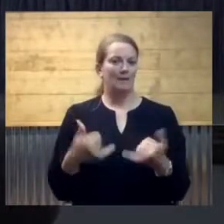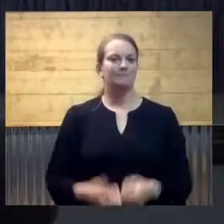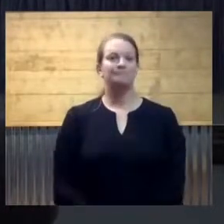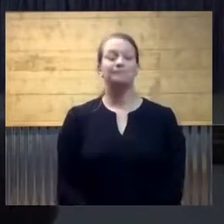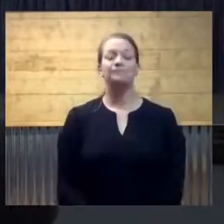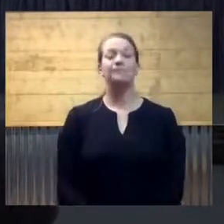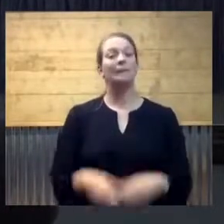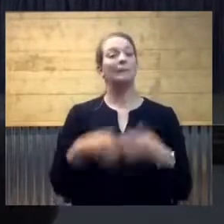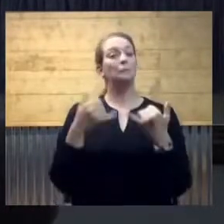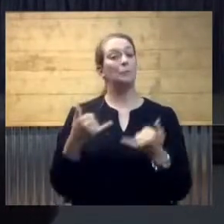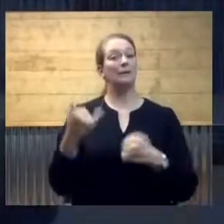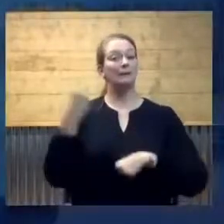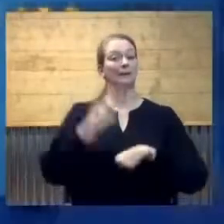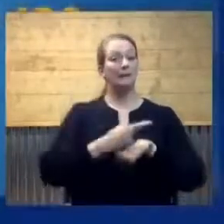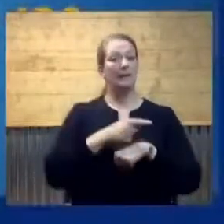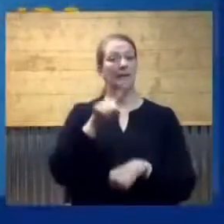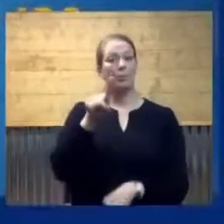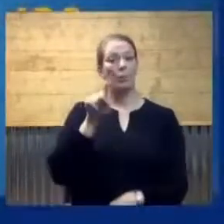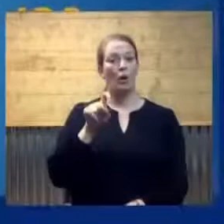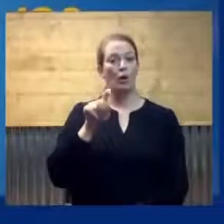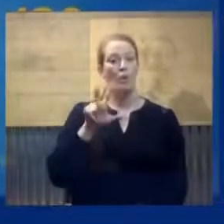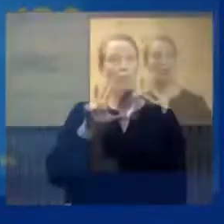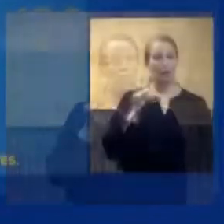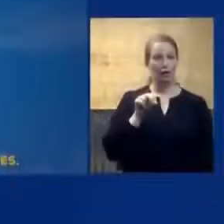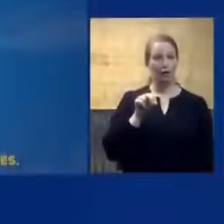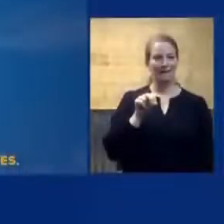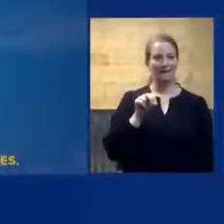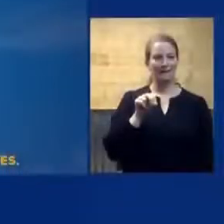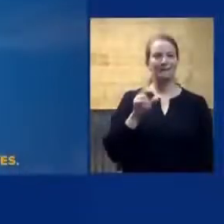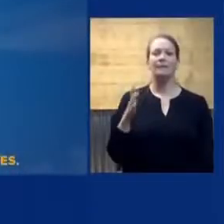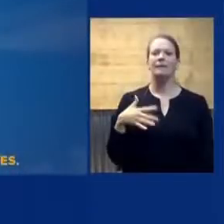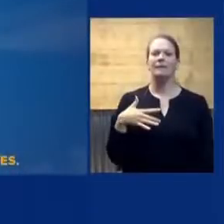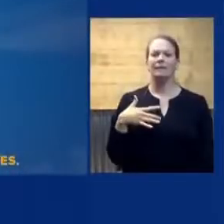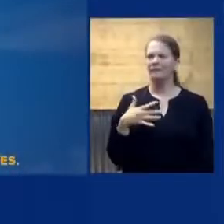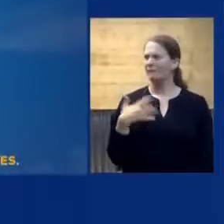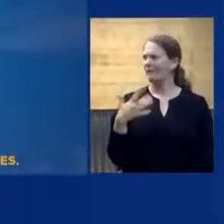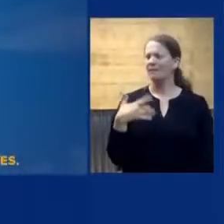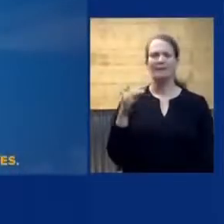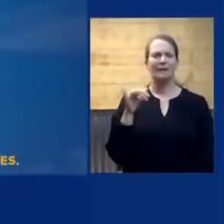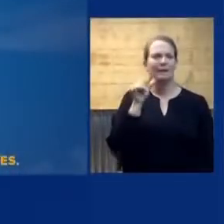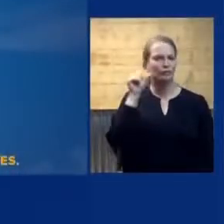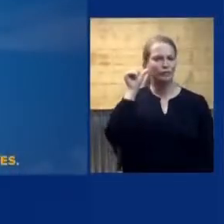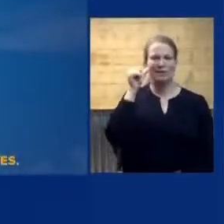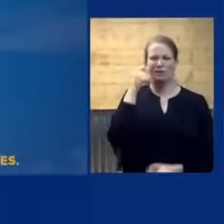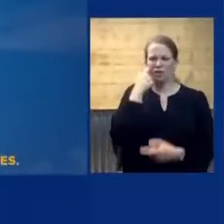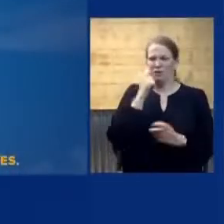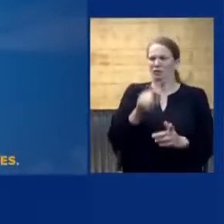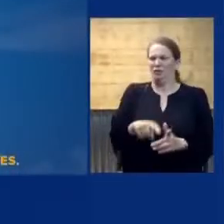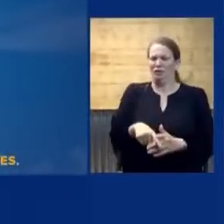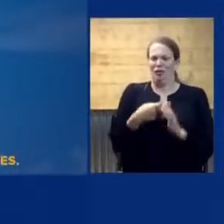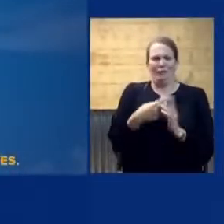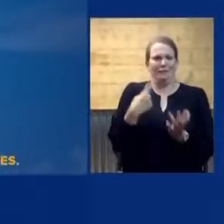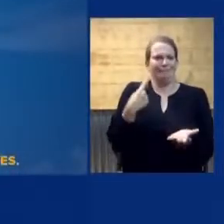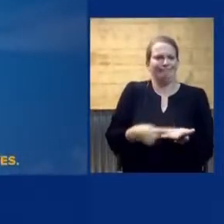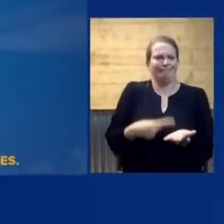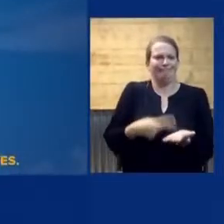Today is day 130. Feels like just yesterday that we started with COVID. No, it